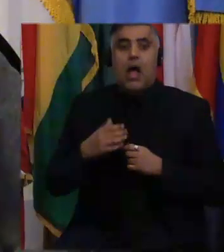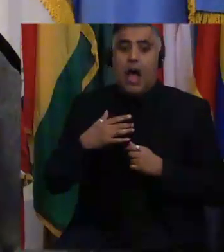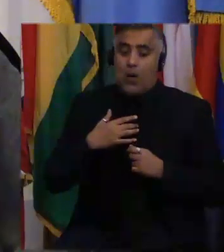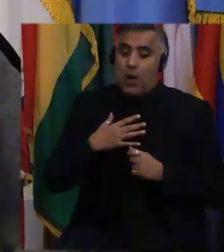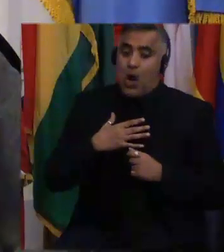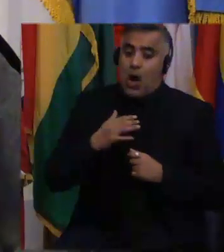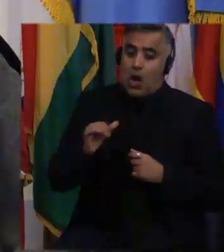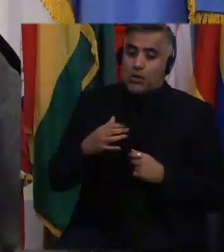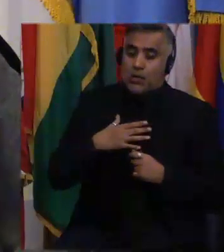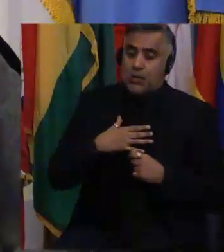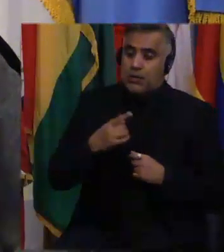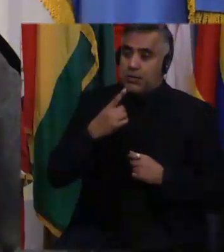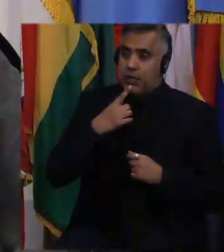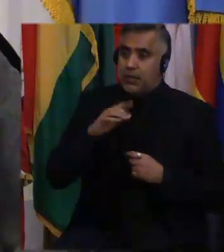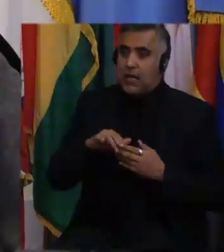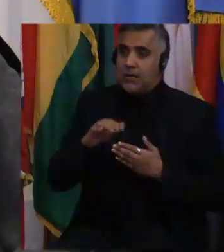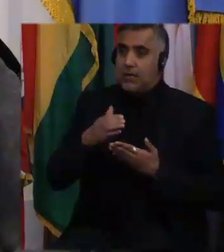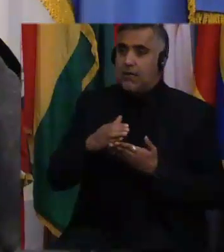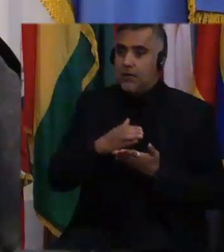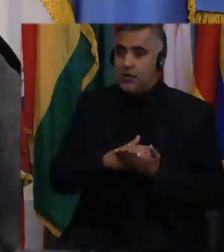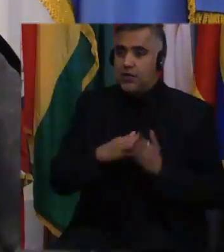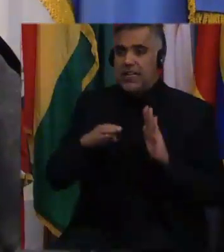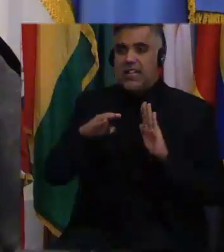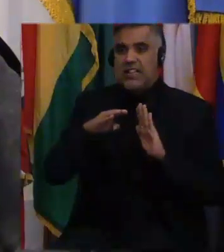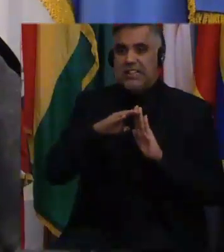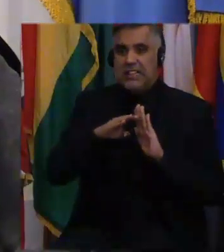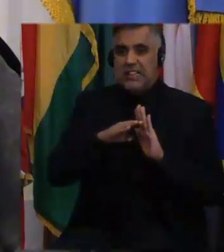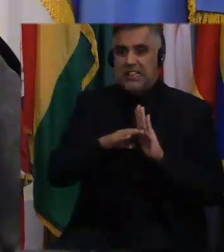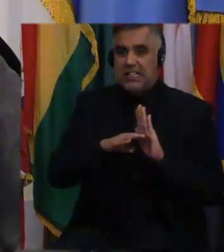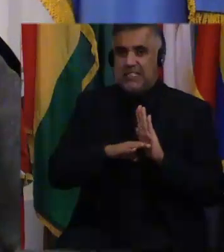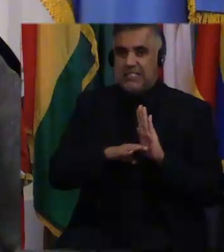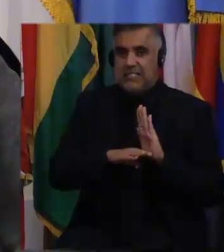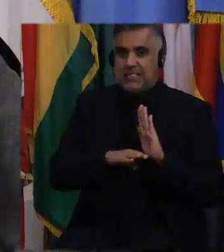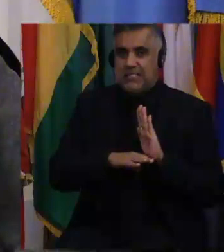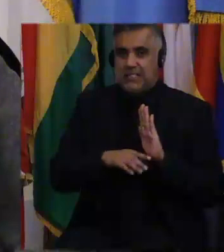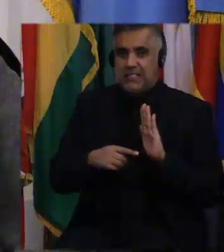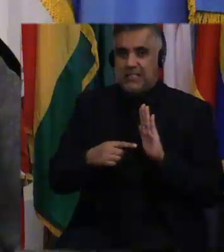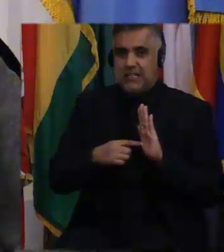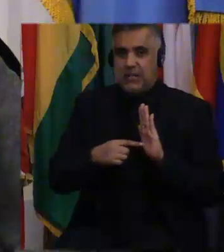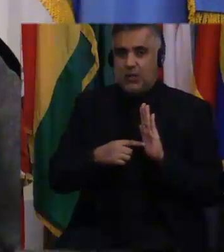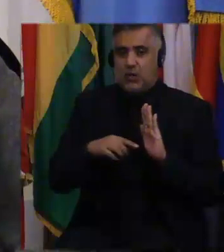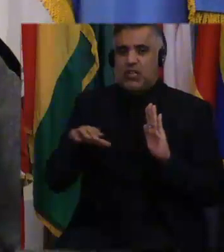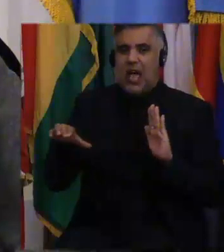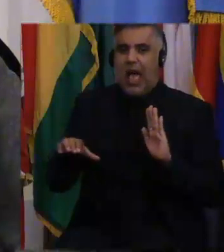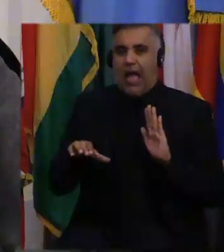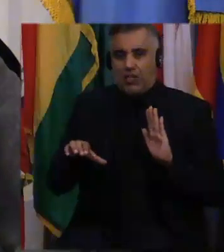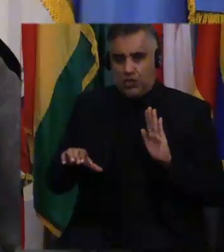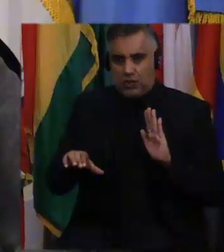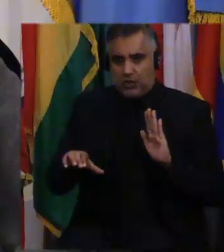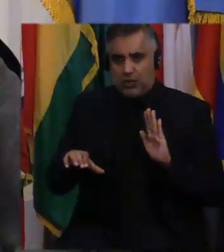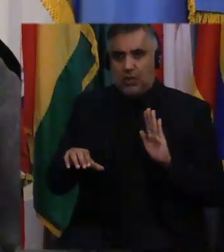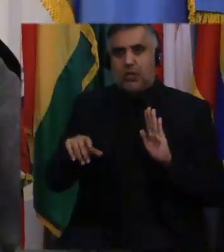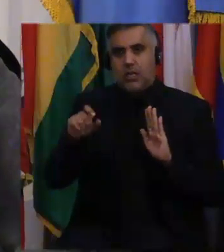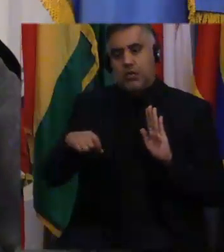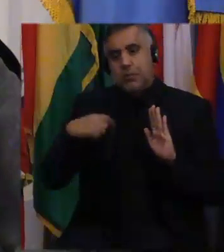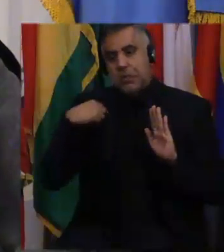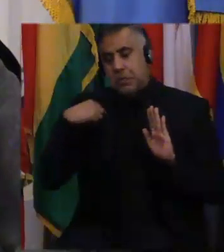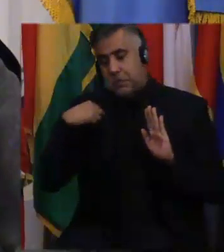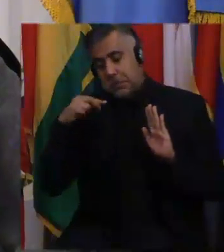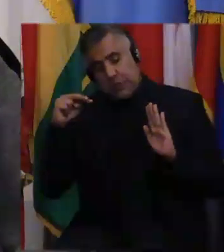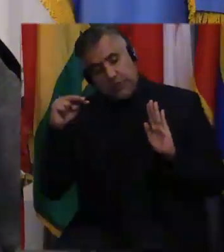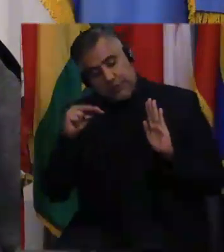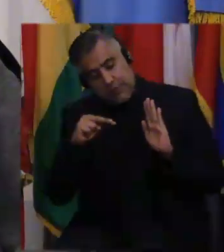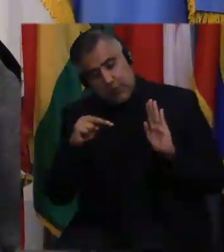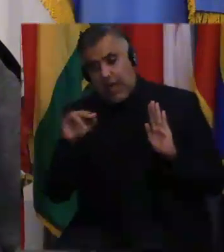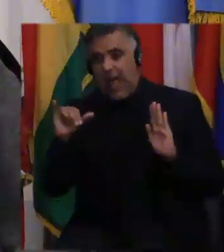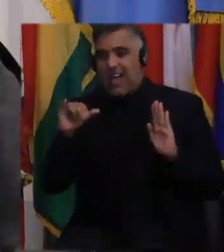like to say that the convention lists those actions that should be considered as